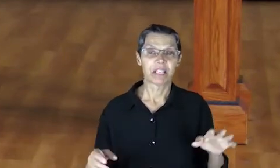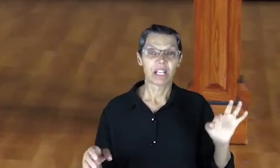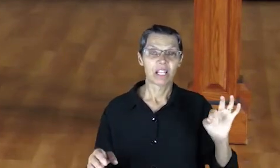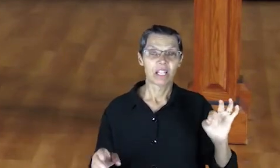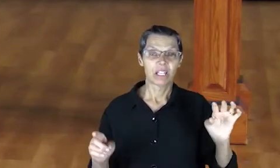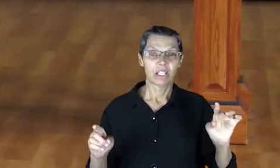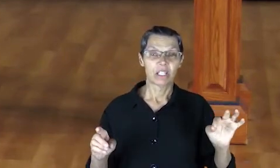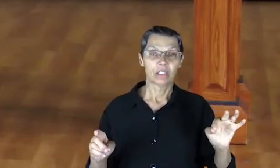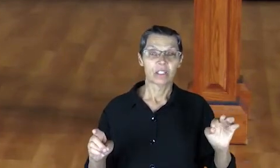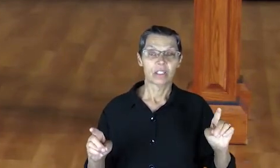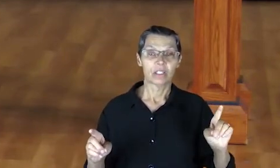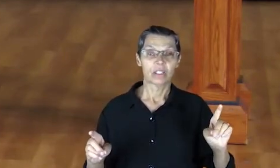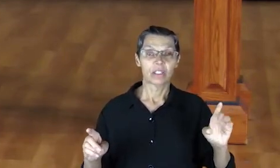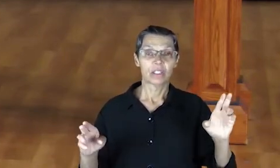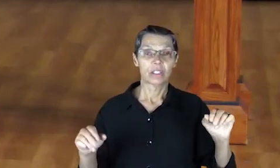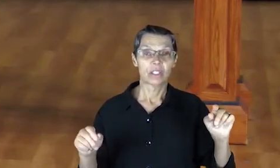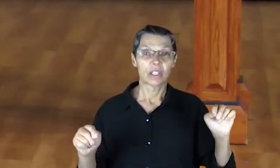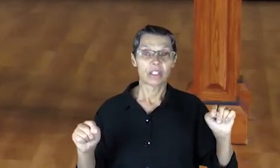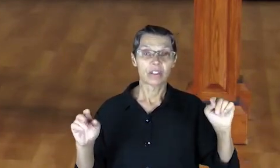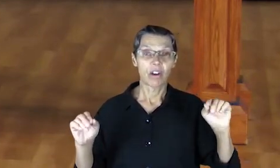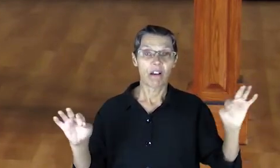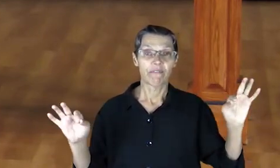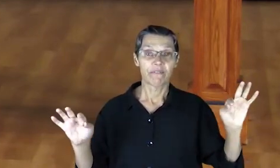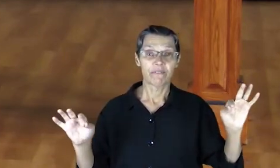and move on.